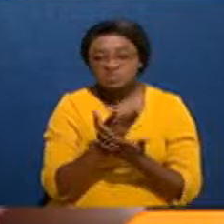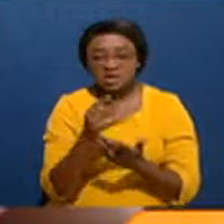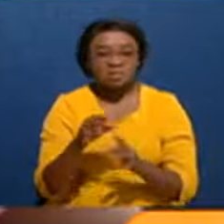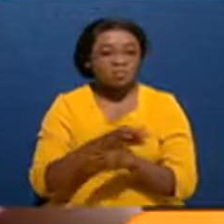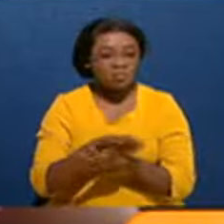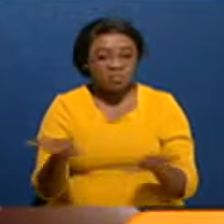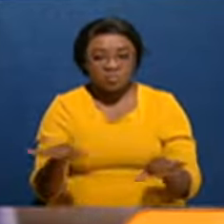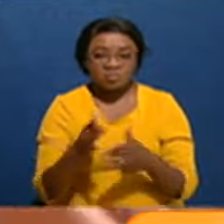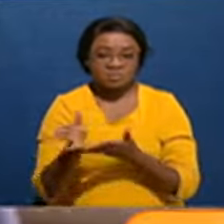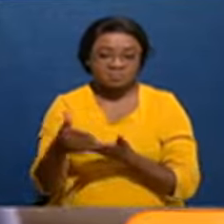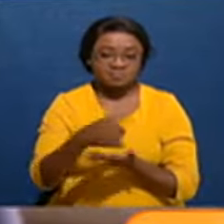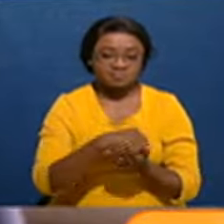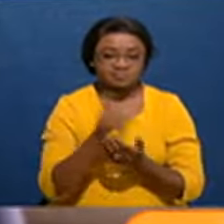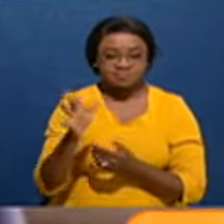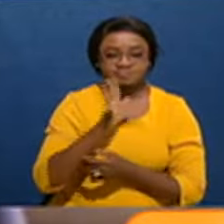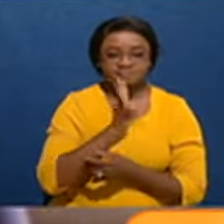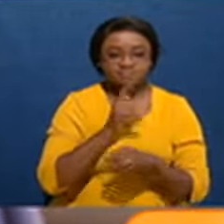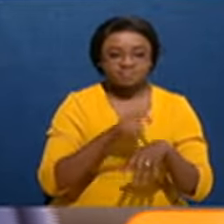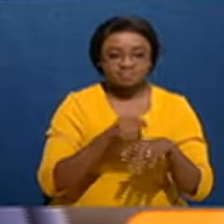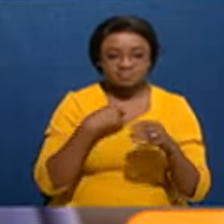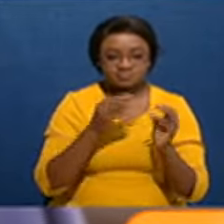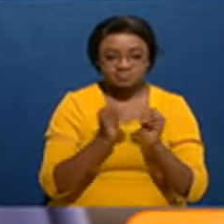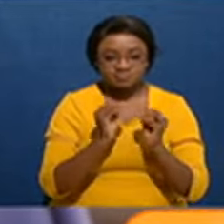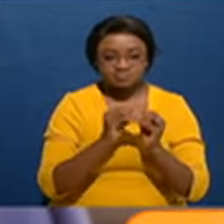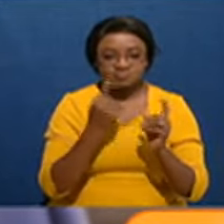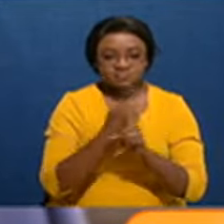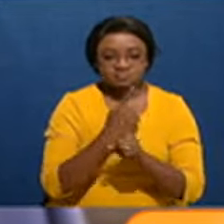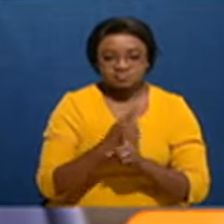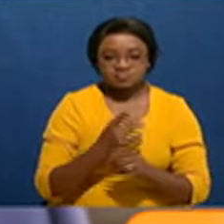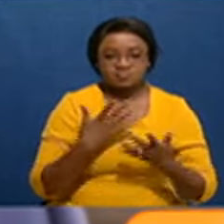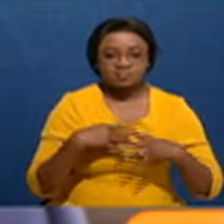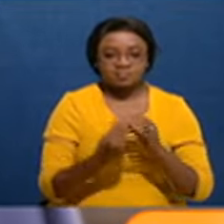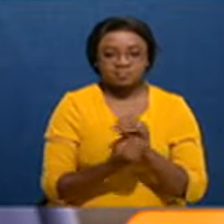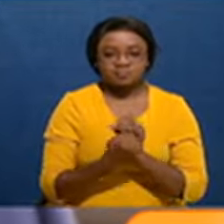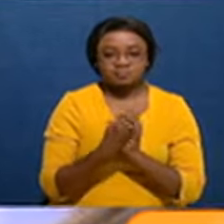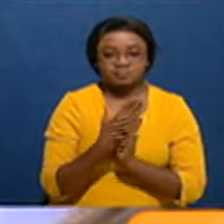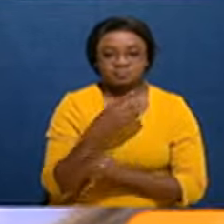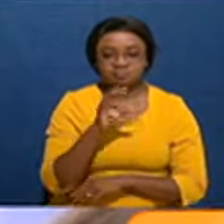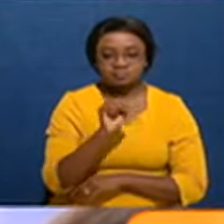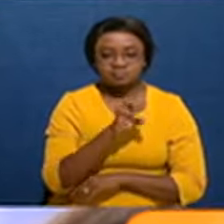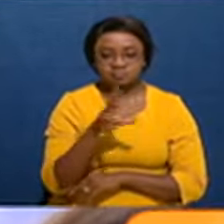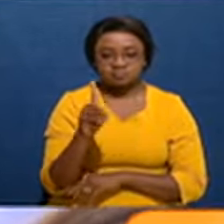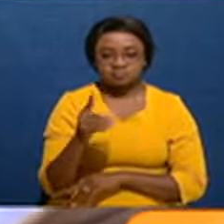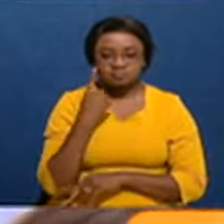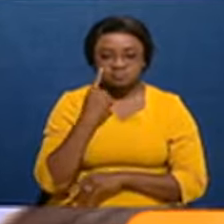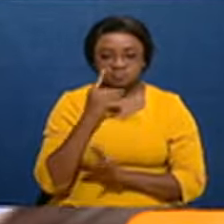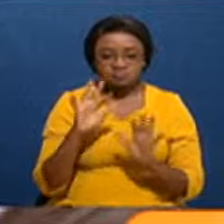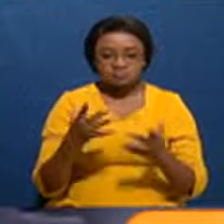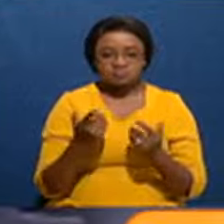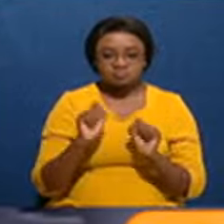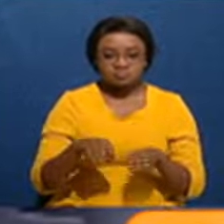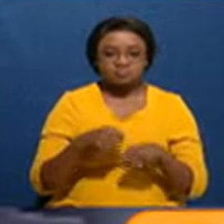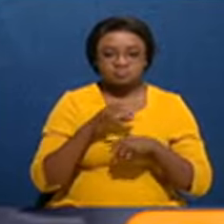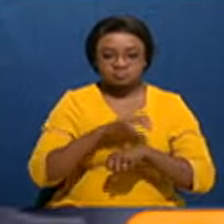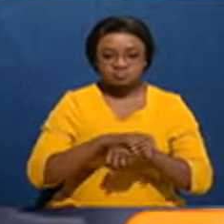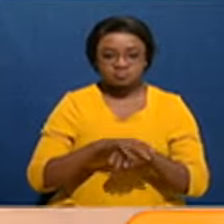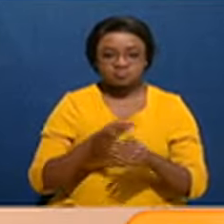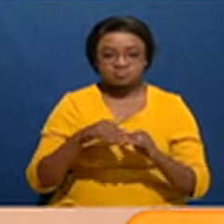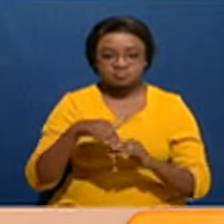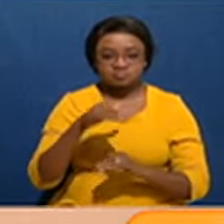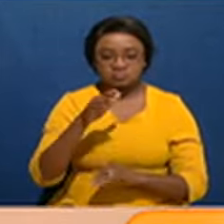during a meeting with seed growers and other stakeholders in Eldoret on enhancing farm input access to